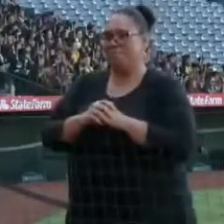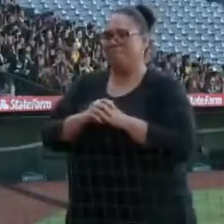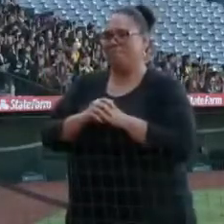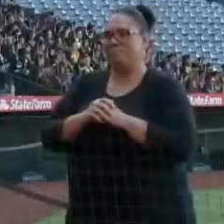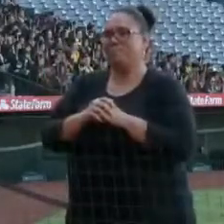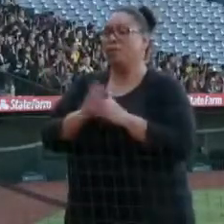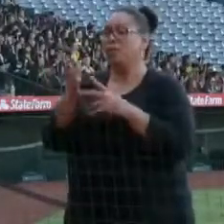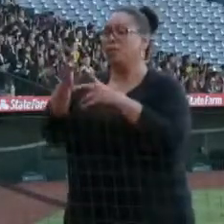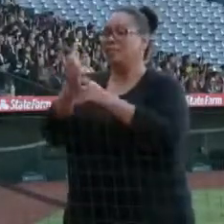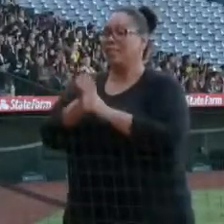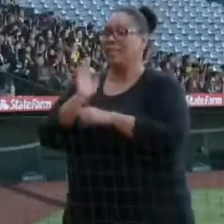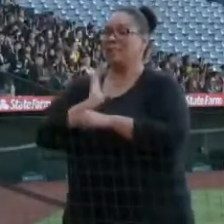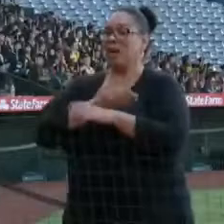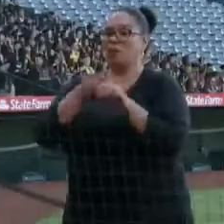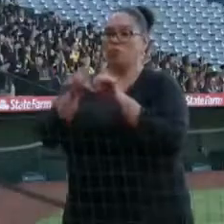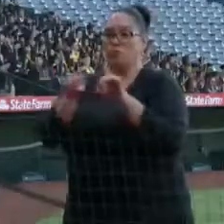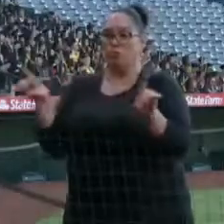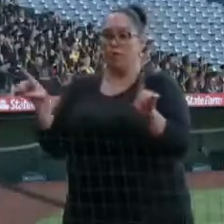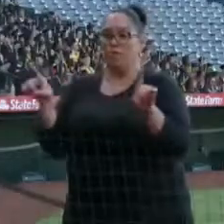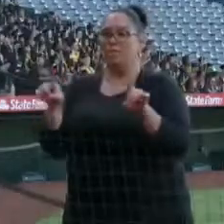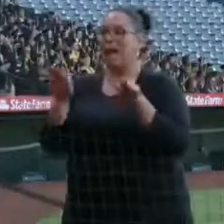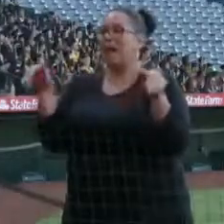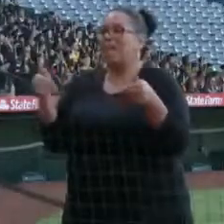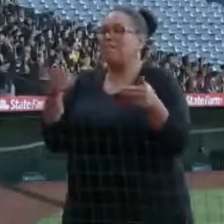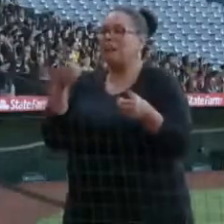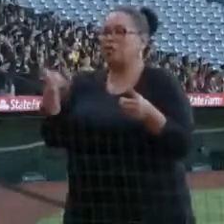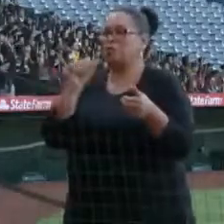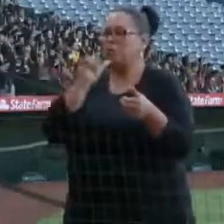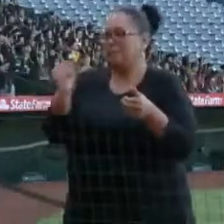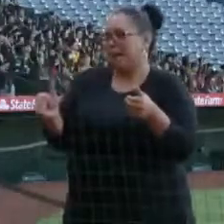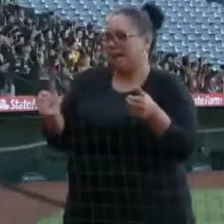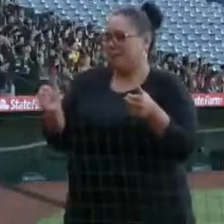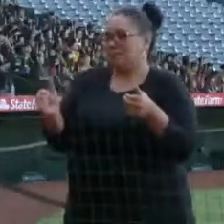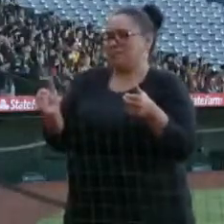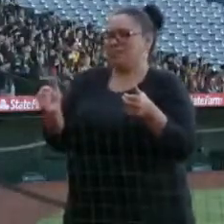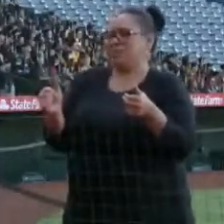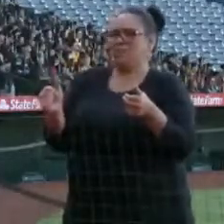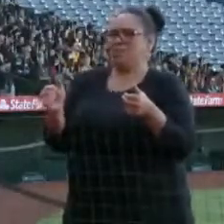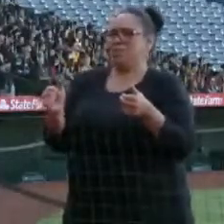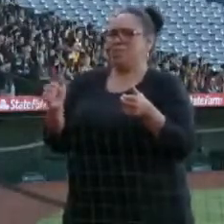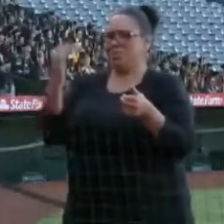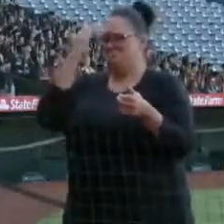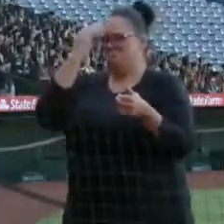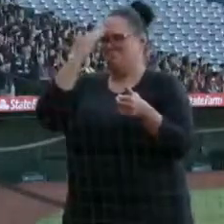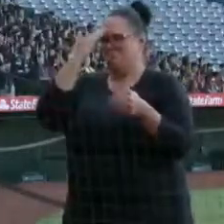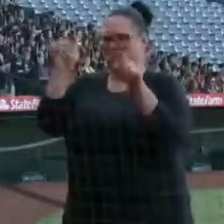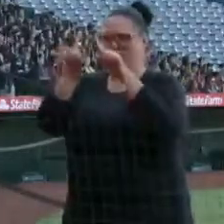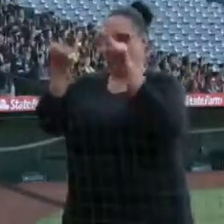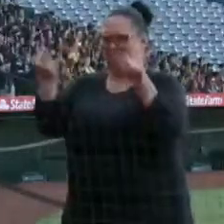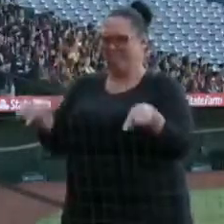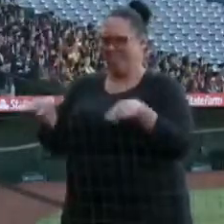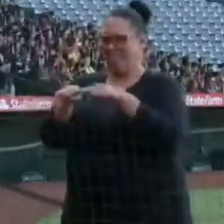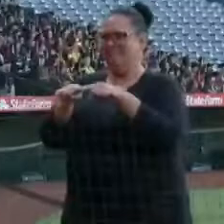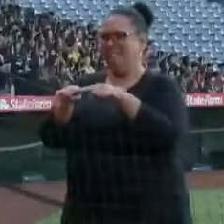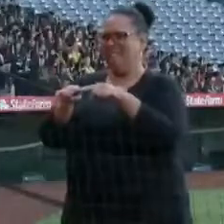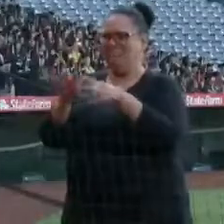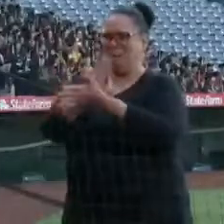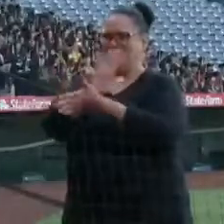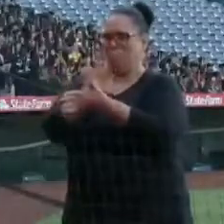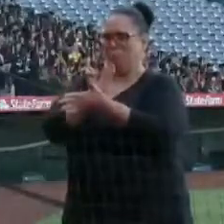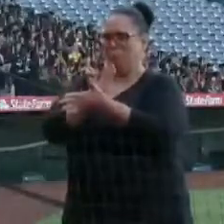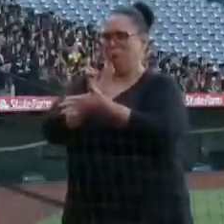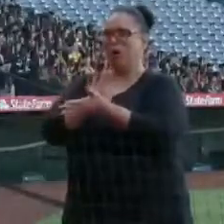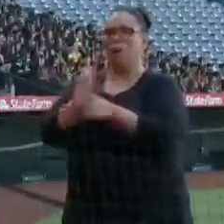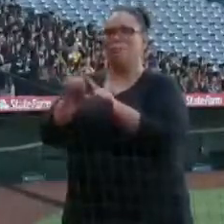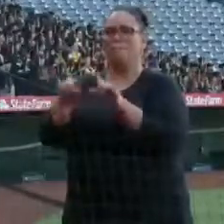So as we receive our degrees, I invite you not to think about being just a piece of 8x10 parchment paper, but also a chapter of